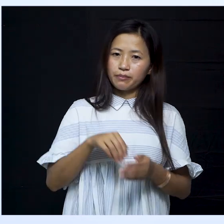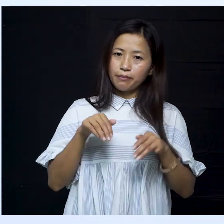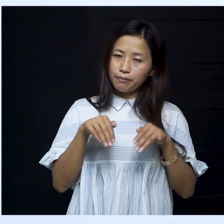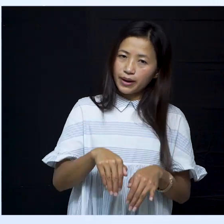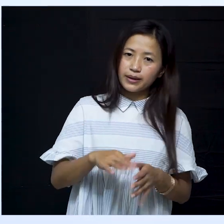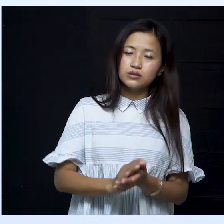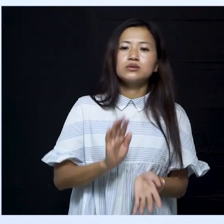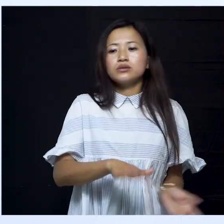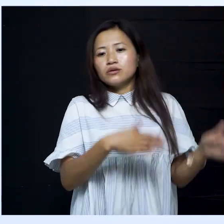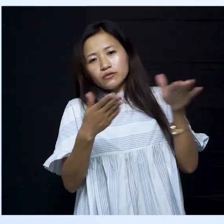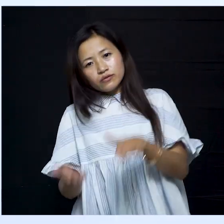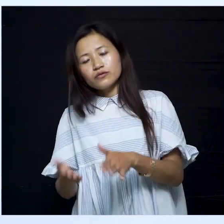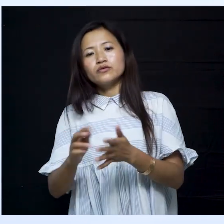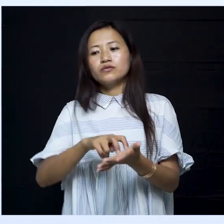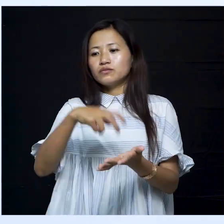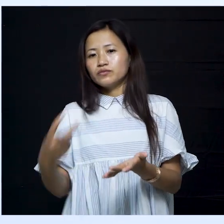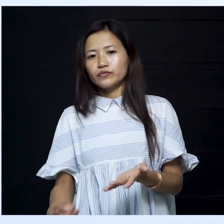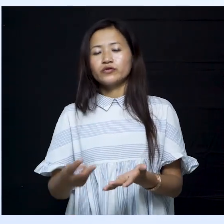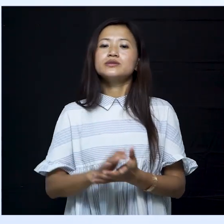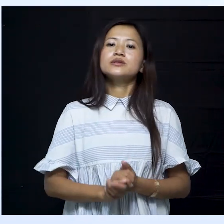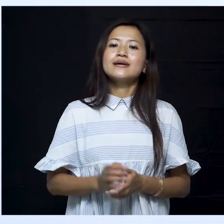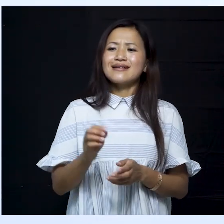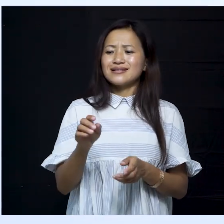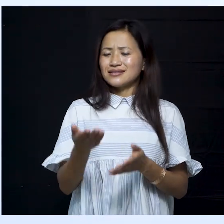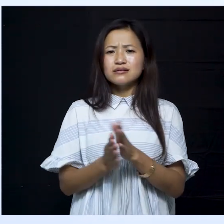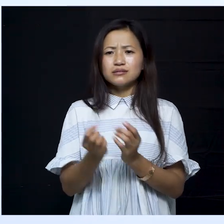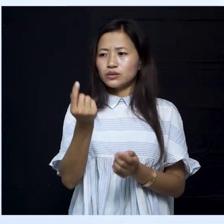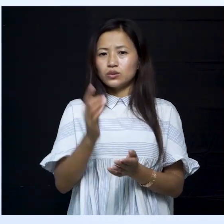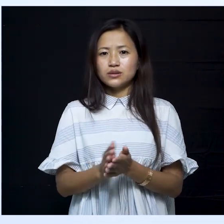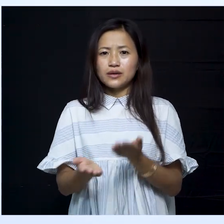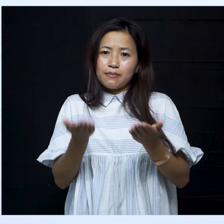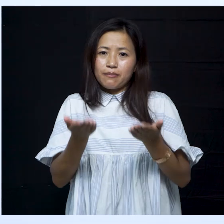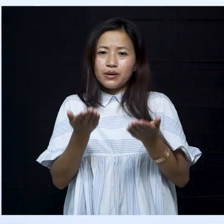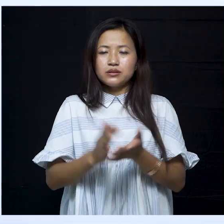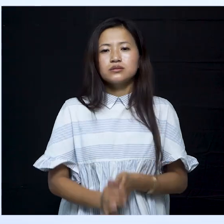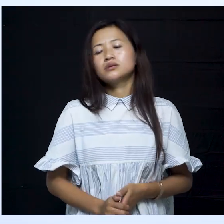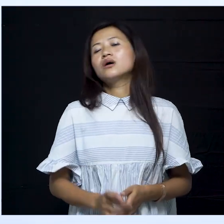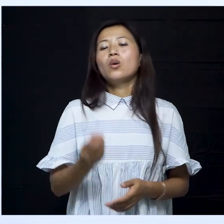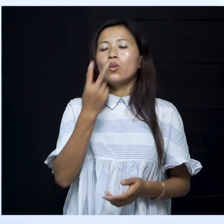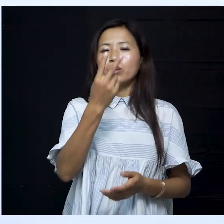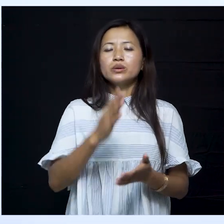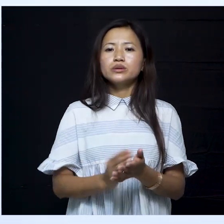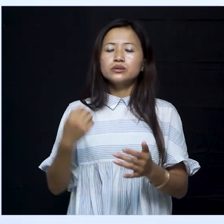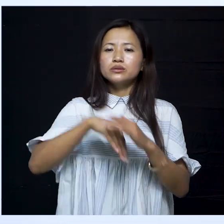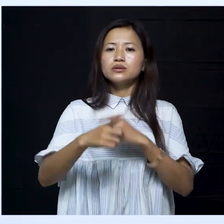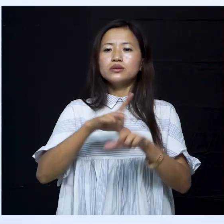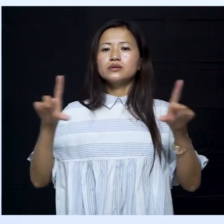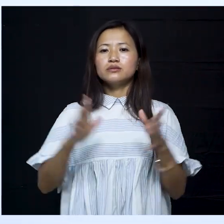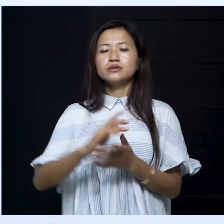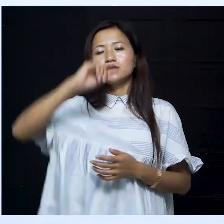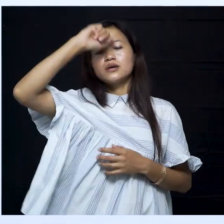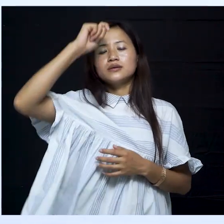see, that kind of ambiguity in the single word like balance. So that is what we have here when we look into the language that is